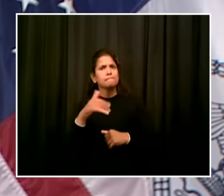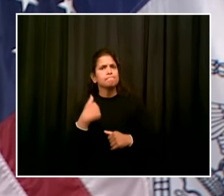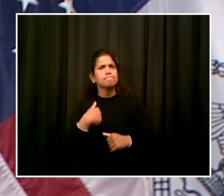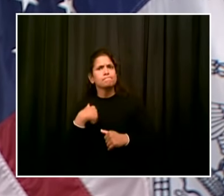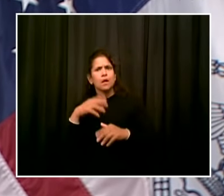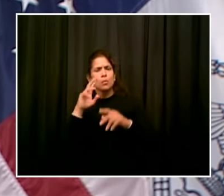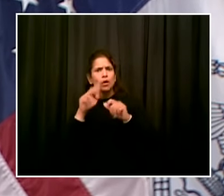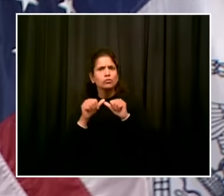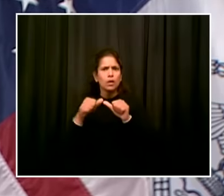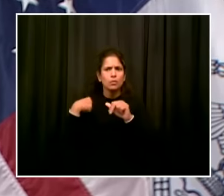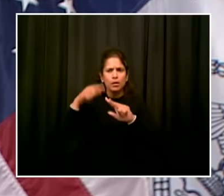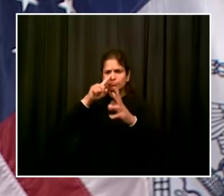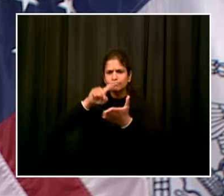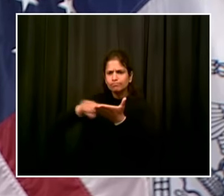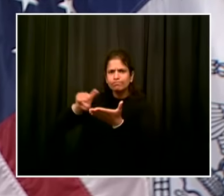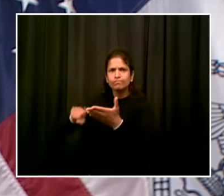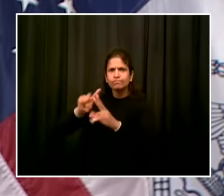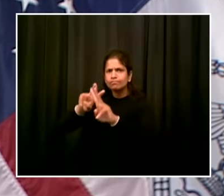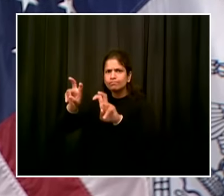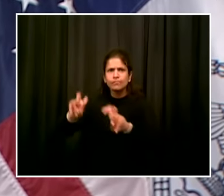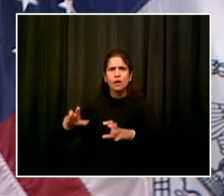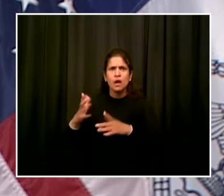this is what we're doing now.